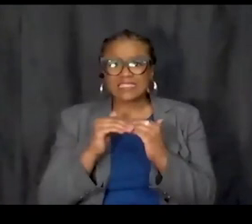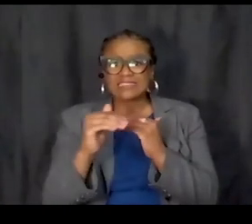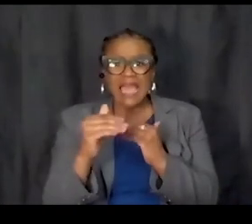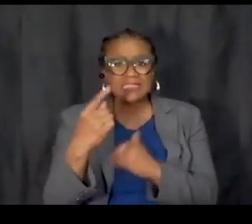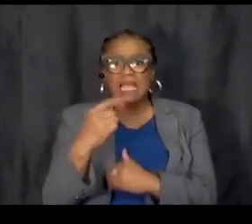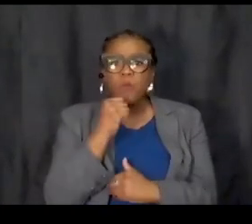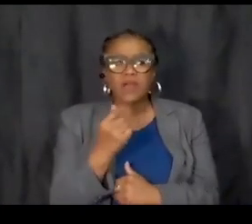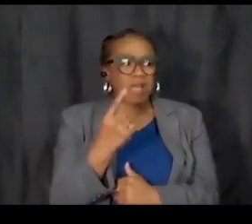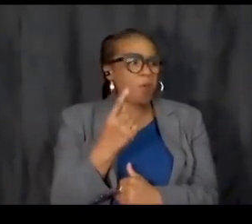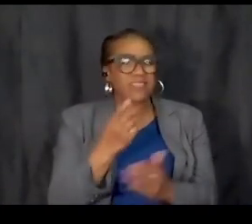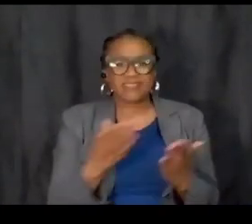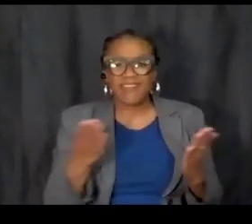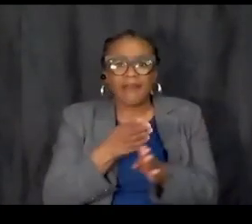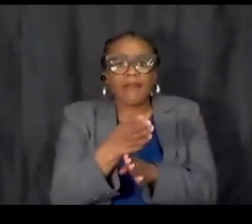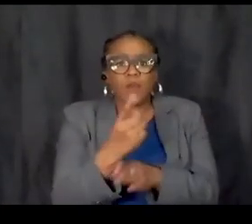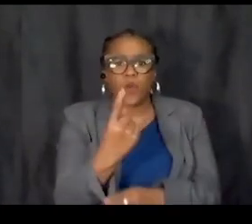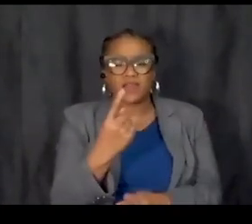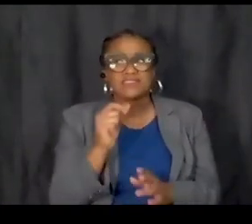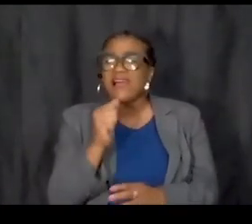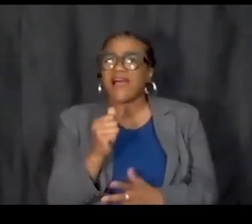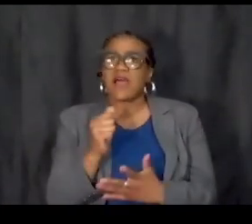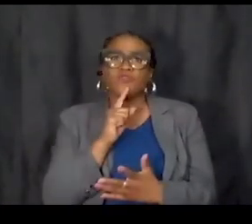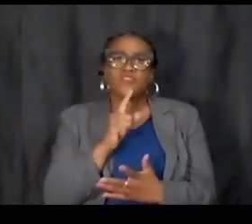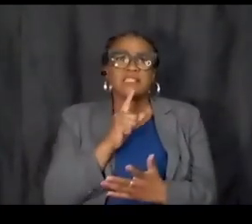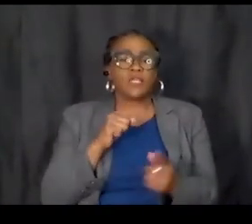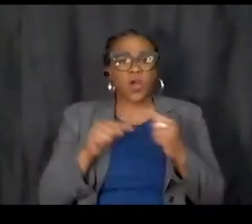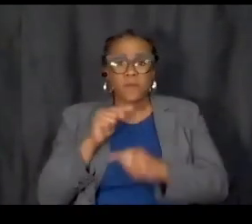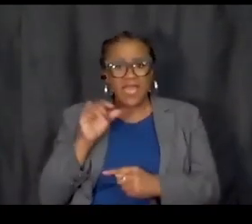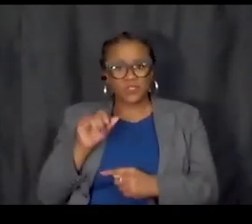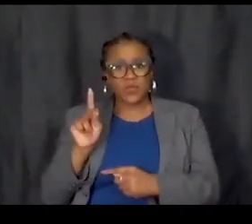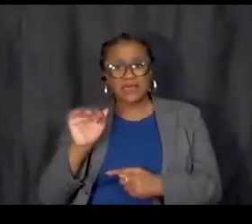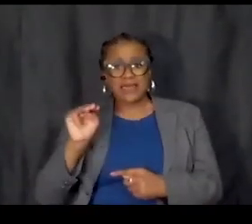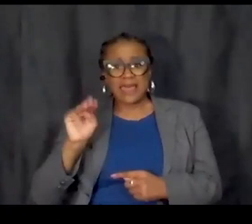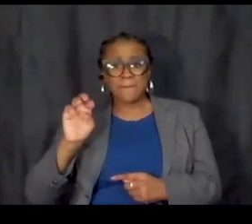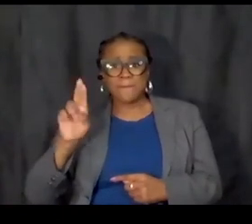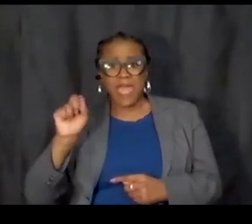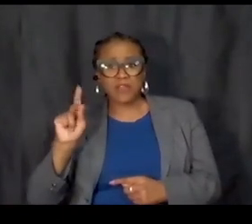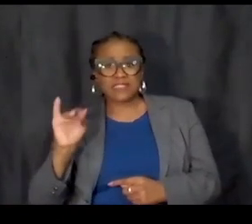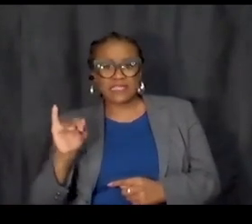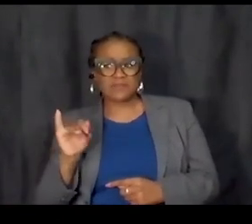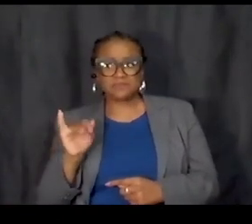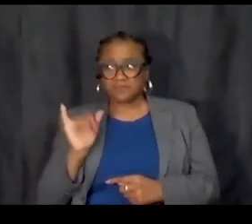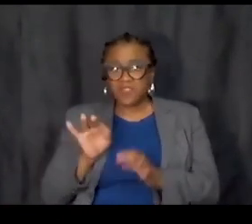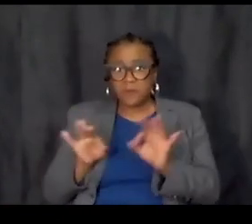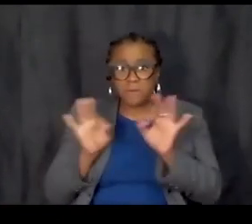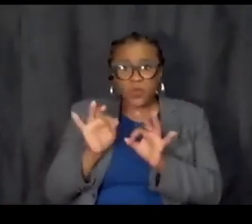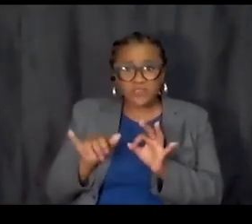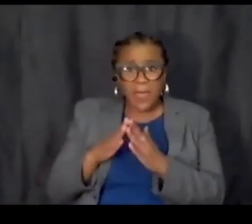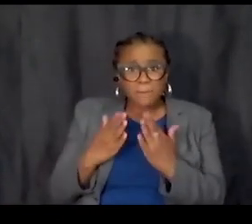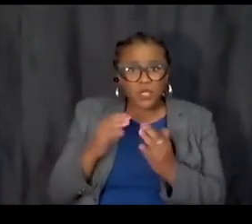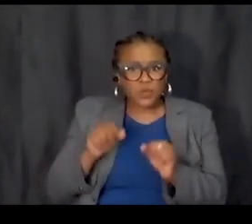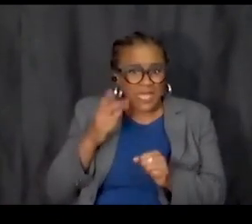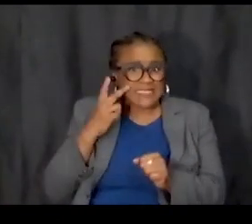And so going back to what you were saying about Kembe's Ski, and so the significance of that book is that you can see visibly the hearing aids